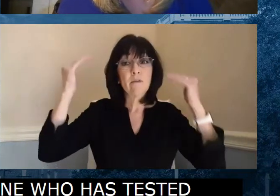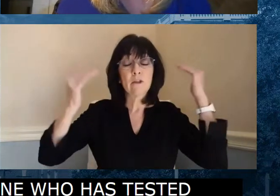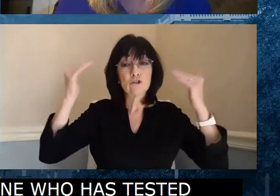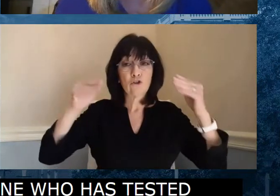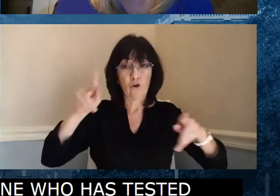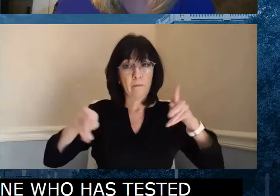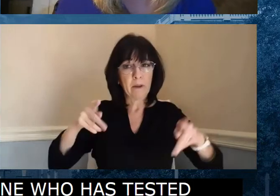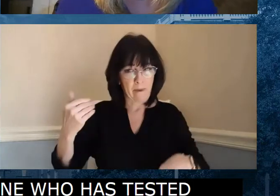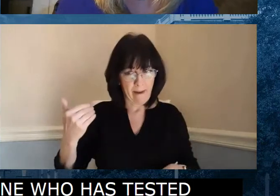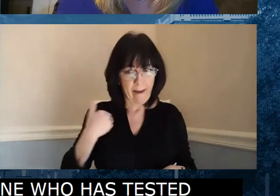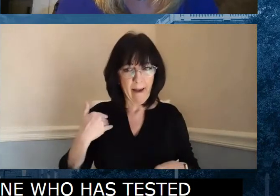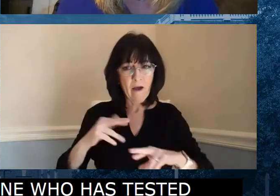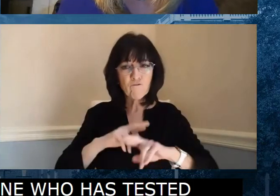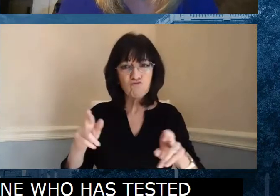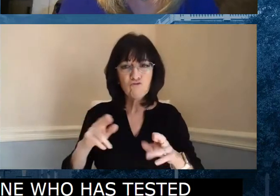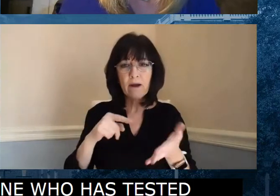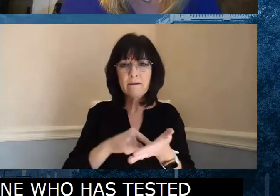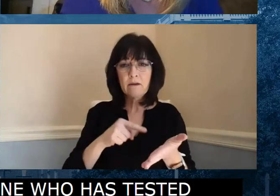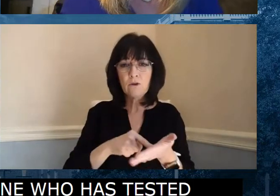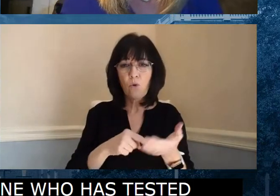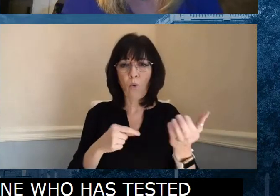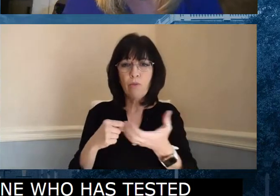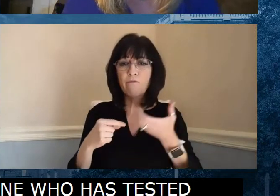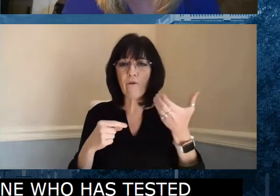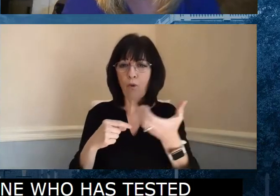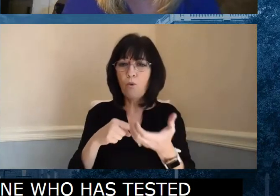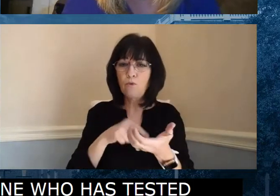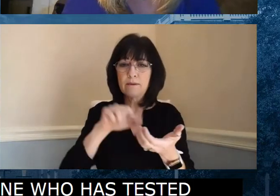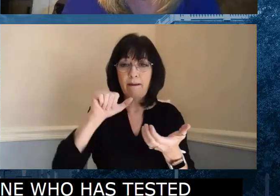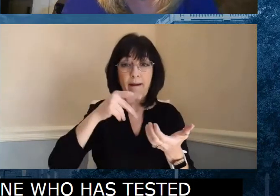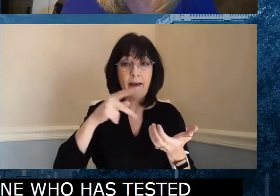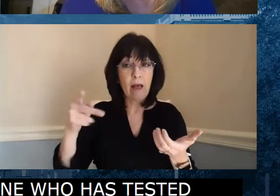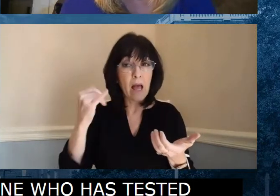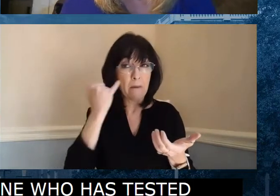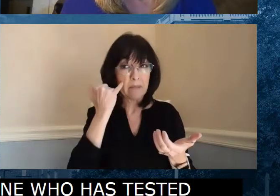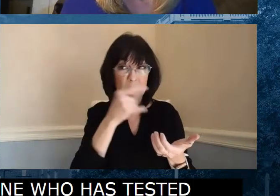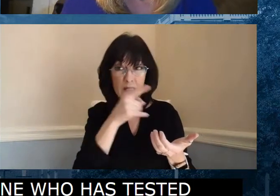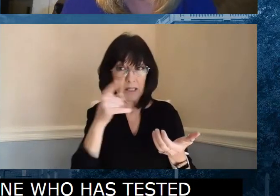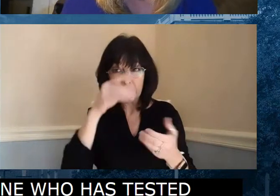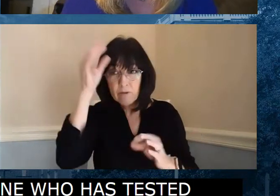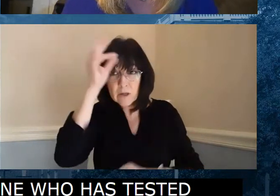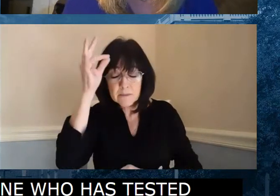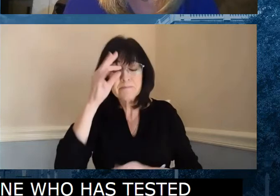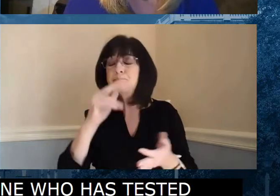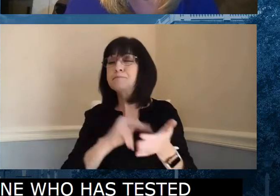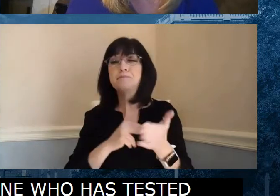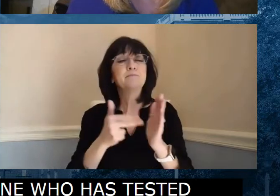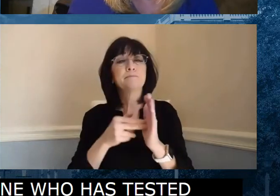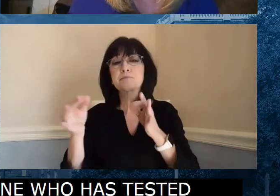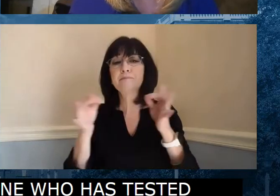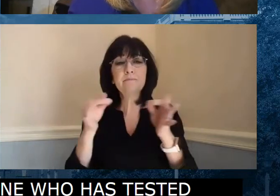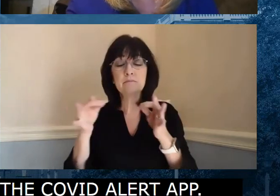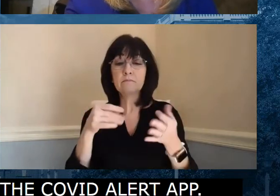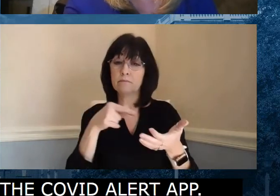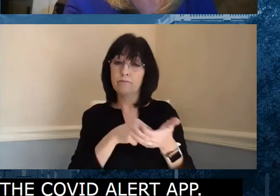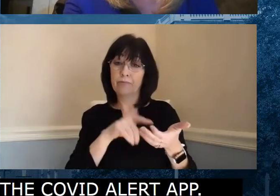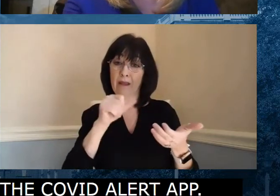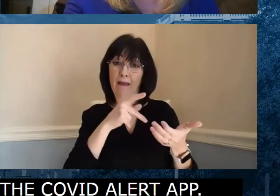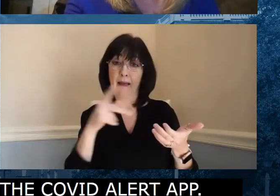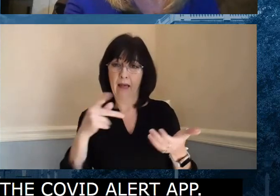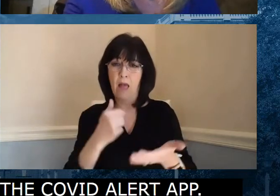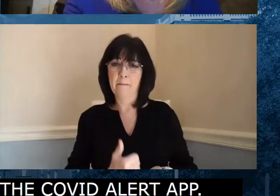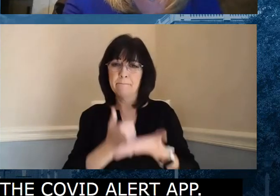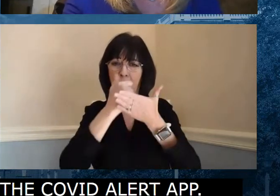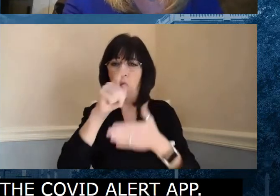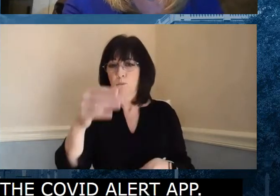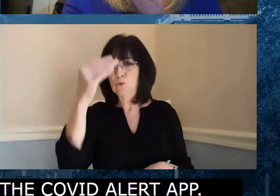may remember, or for those who aren't familiar, this is an app for your phone that will let you know if you've been in close contact with someone